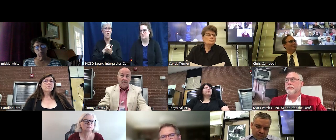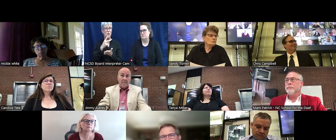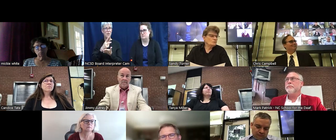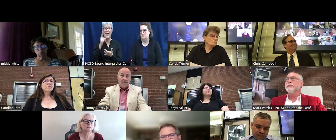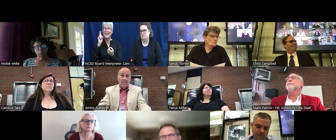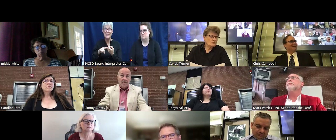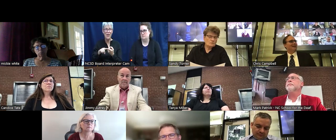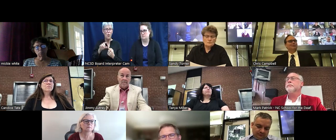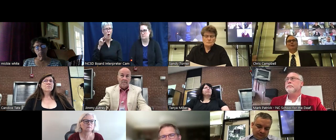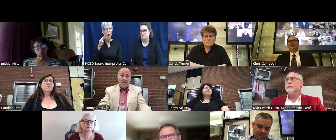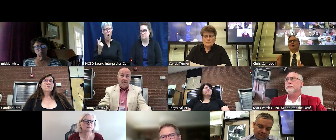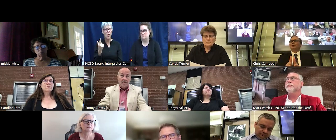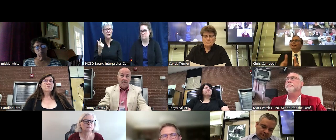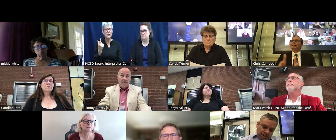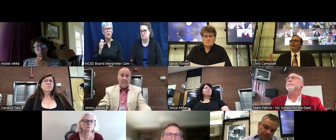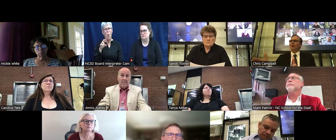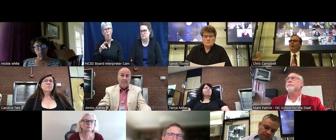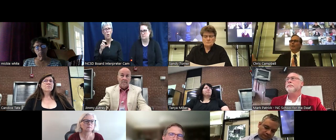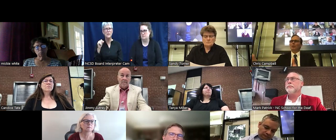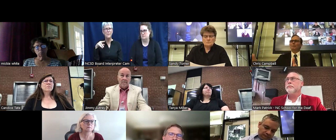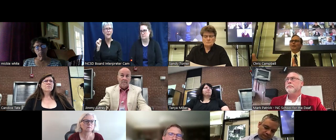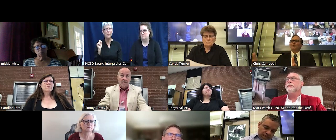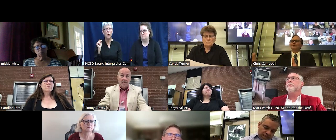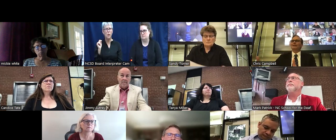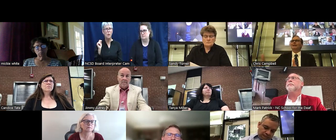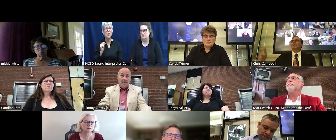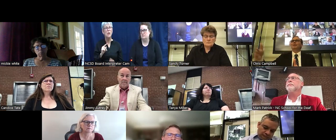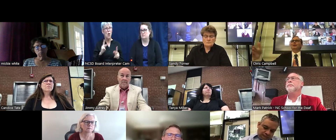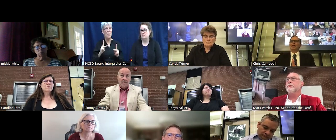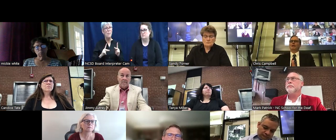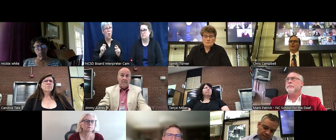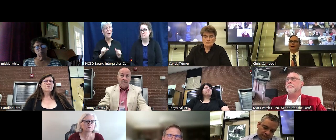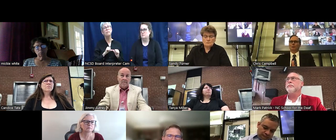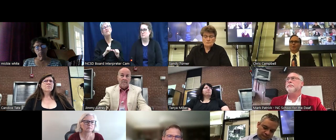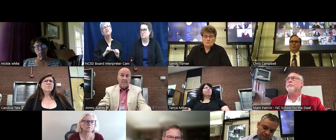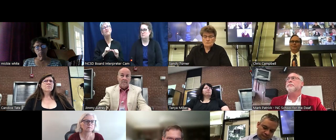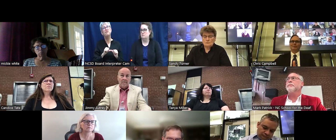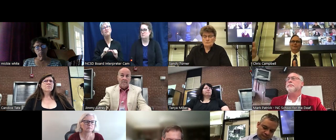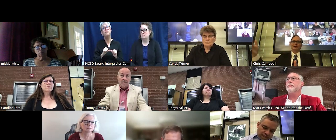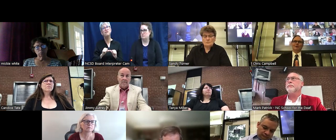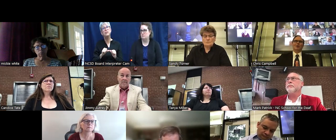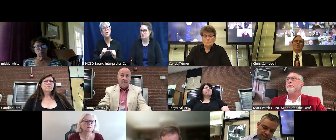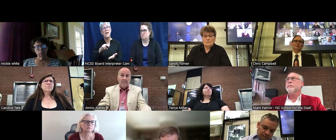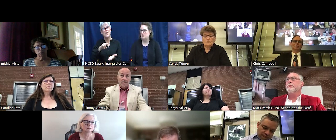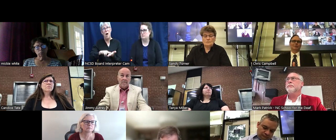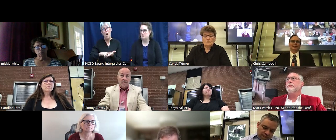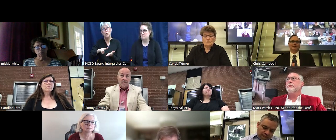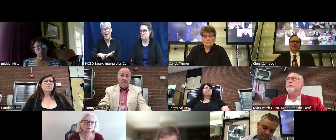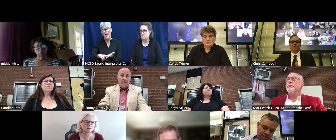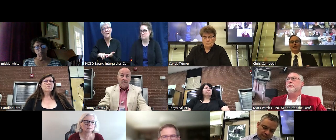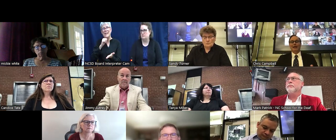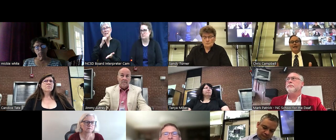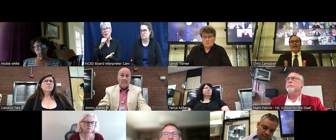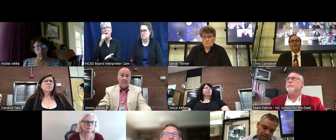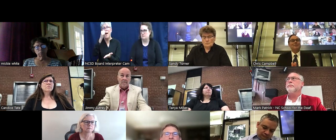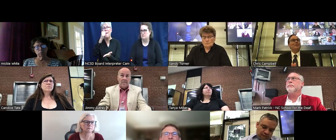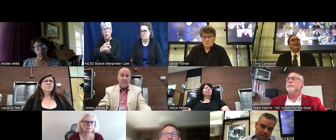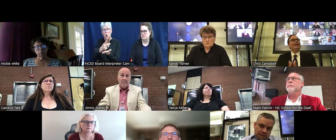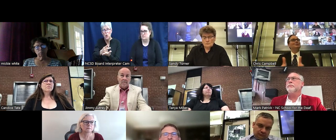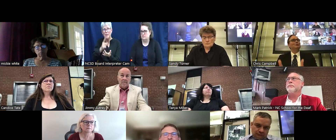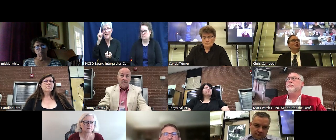September. So folks would continue in an employment capacity, but their contracts weren't approved until August or September.